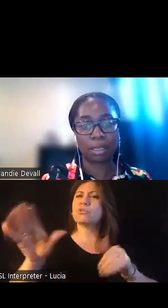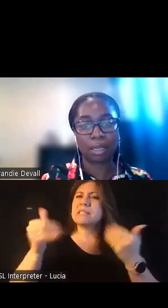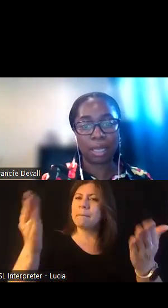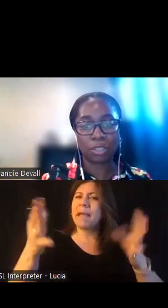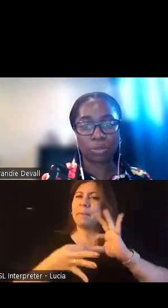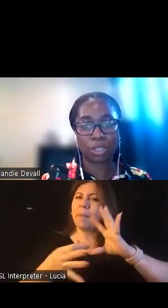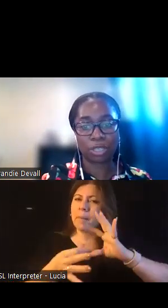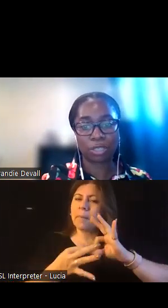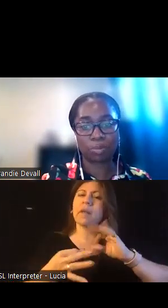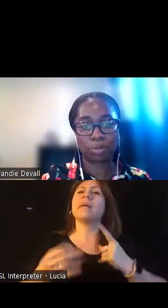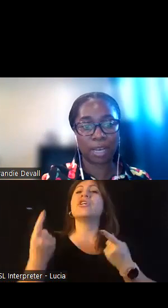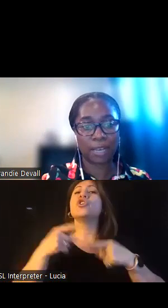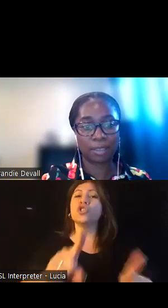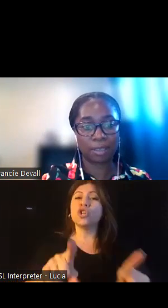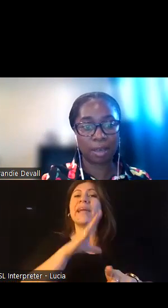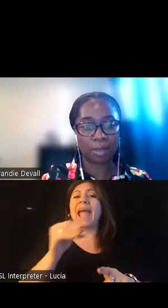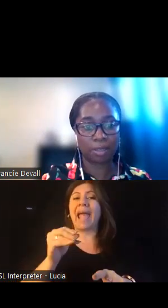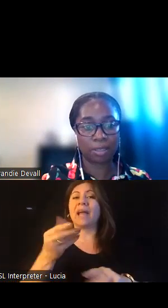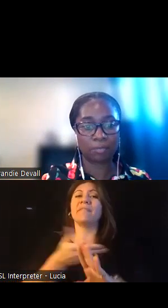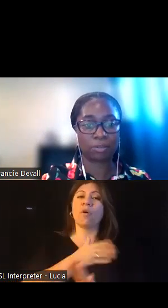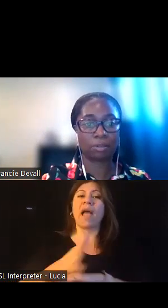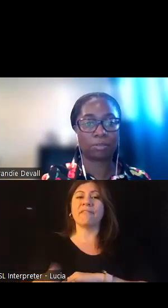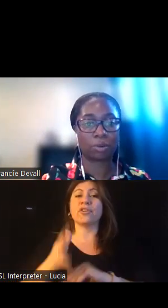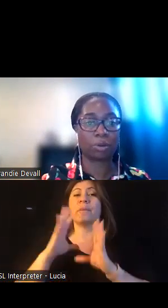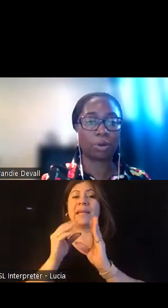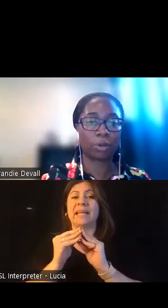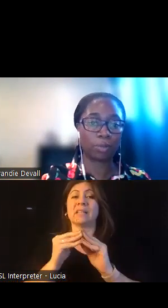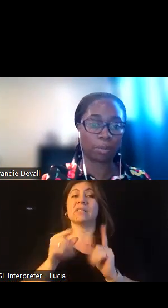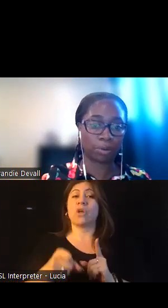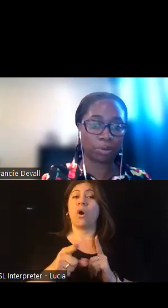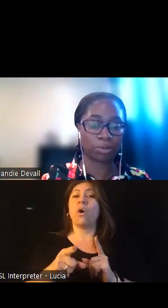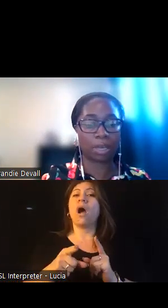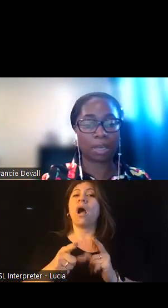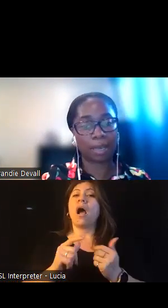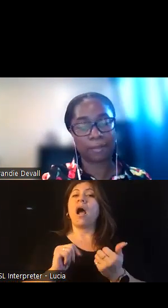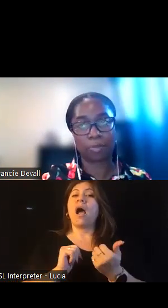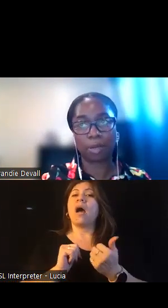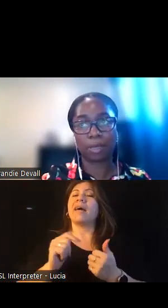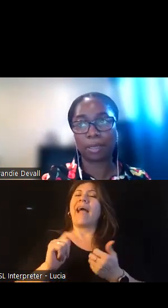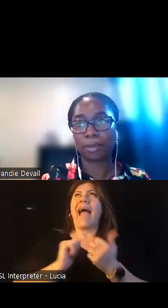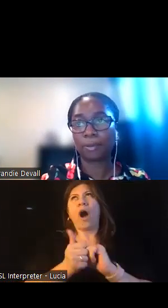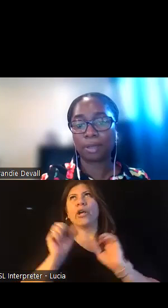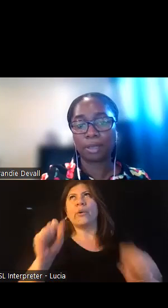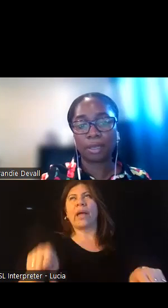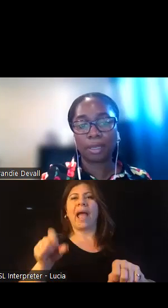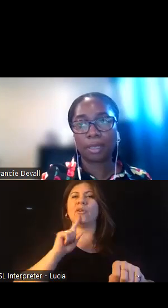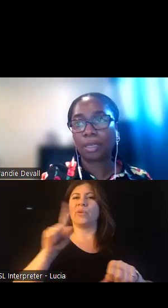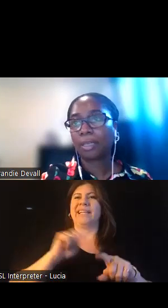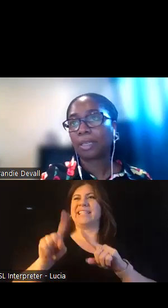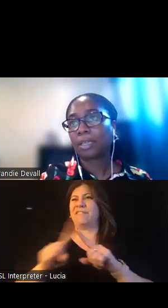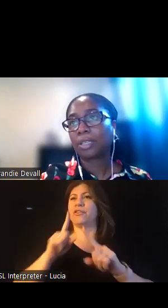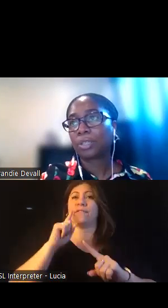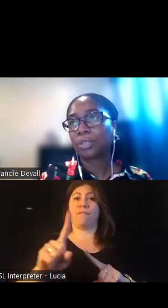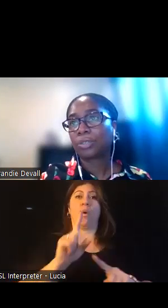meetings. Instructions to provide these comments differ for work group members and the public.